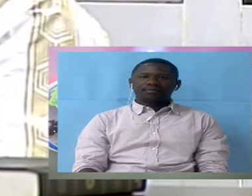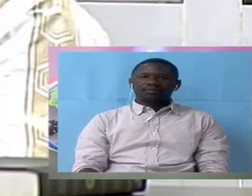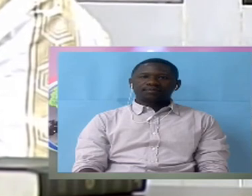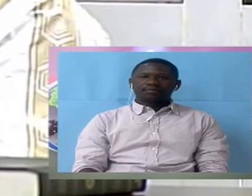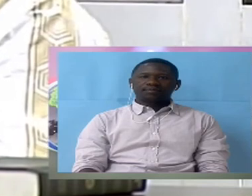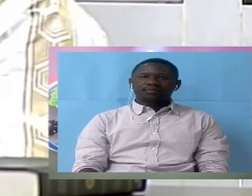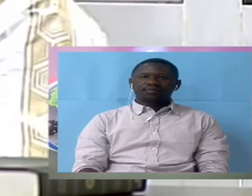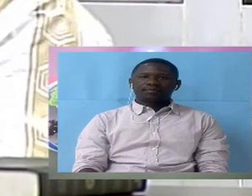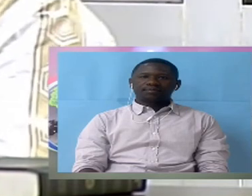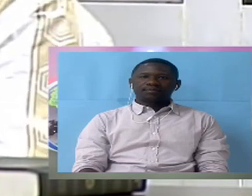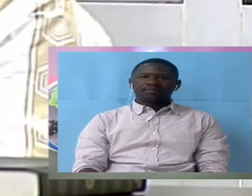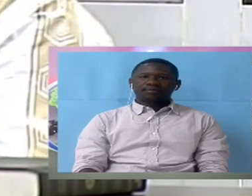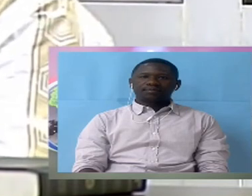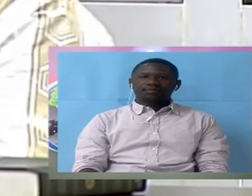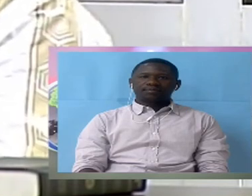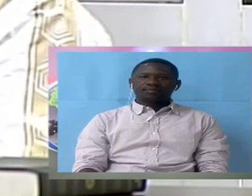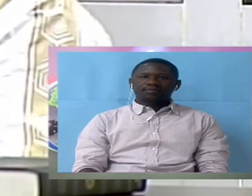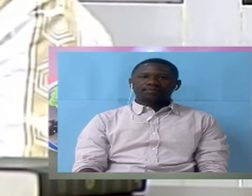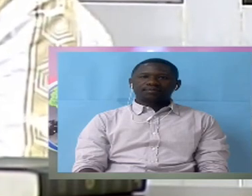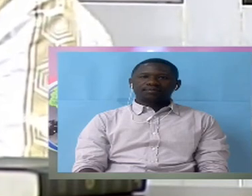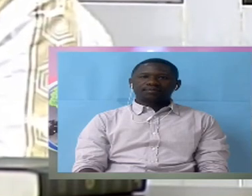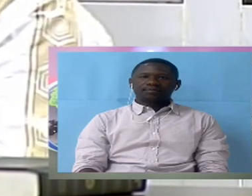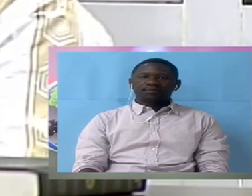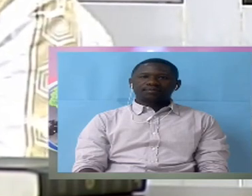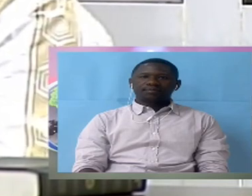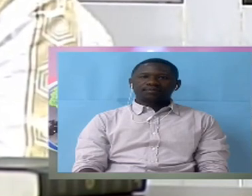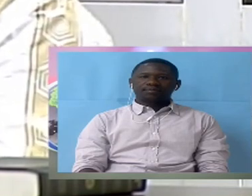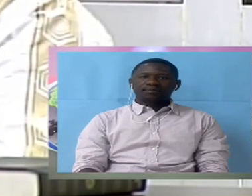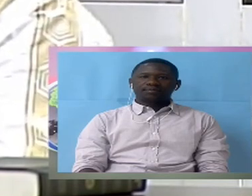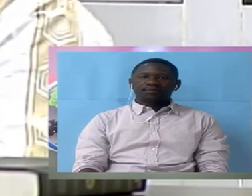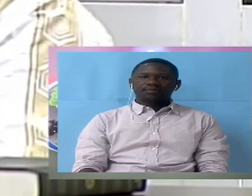the same time, I was recruited in the Gambia National Army.